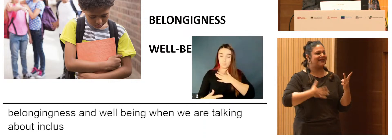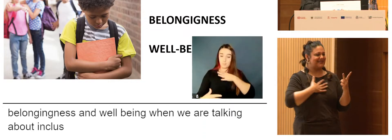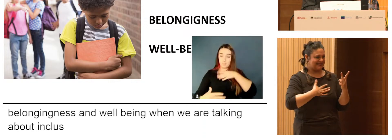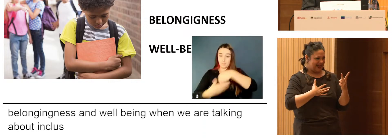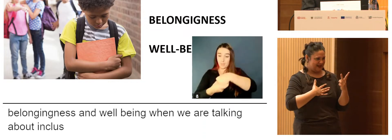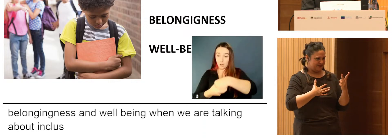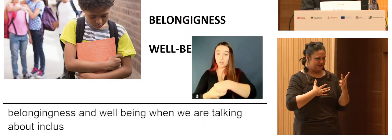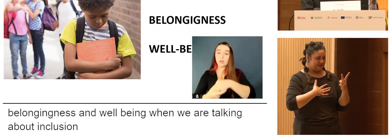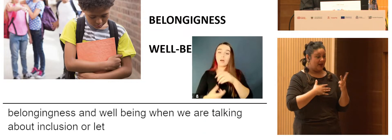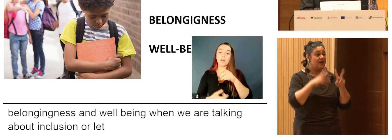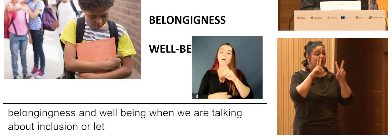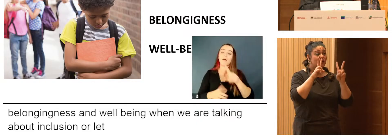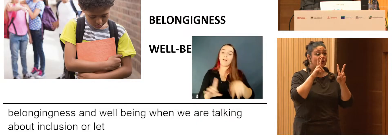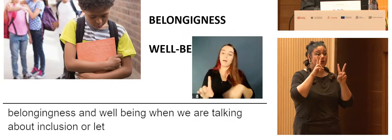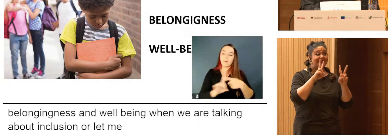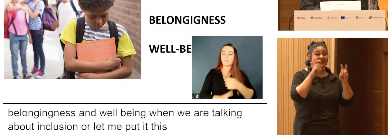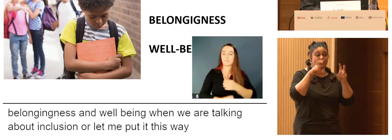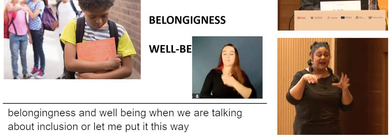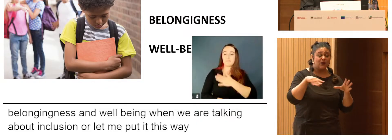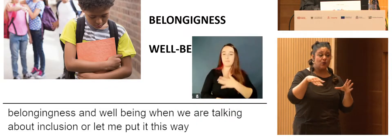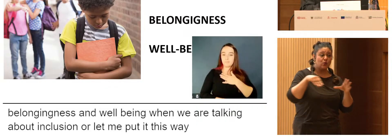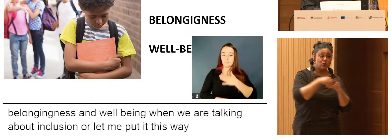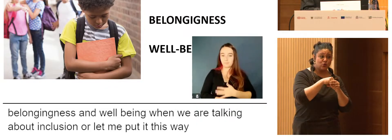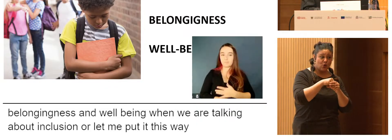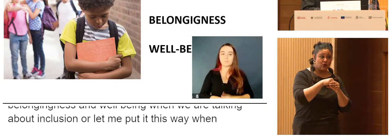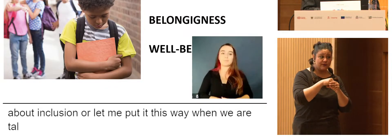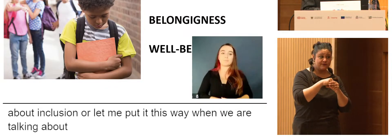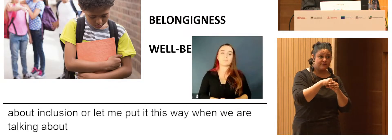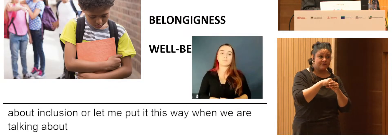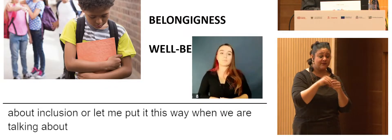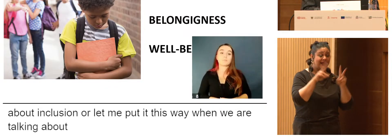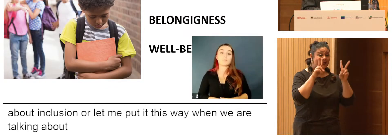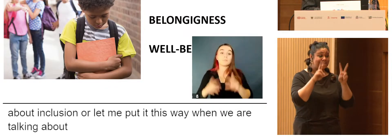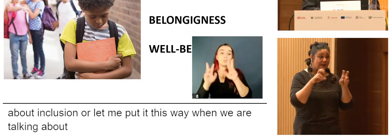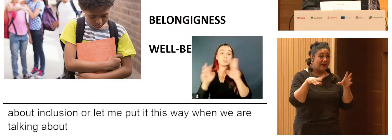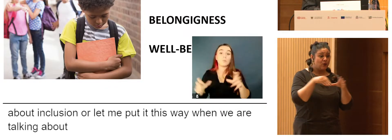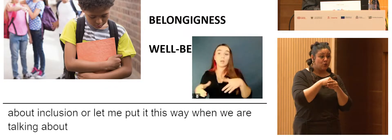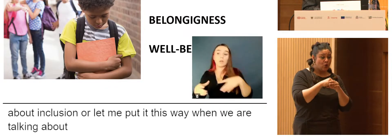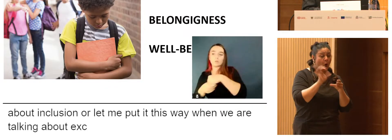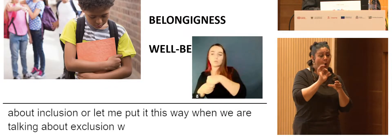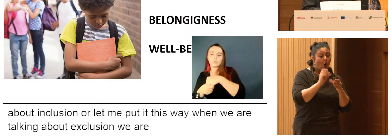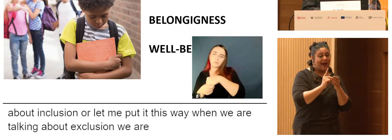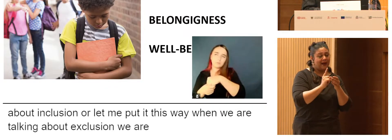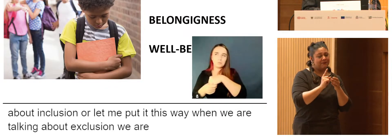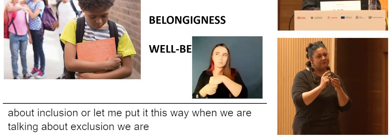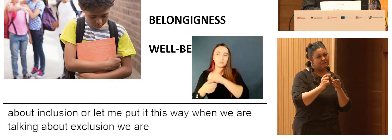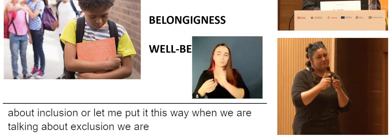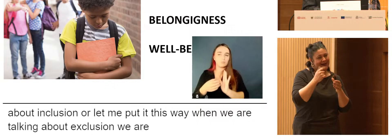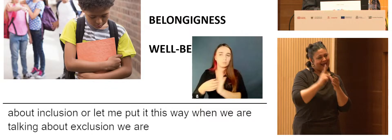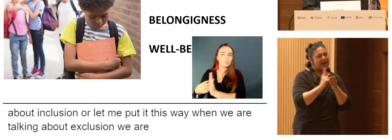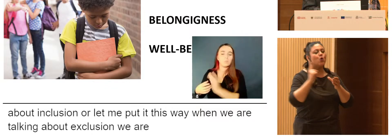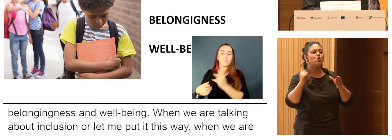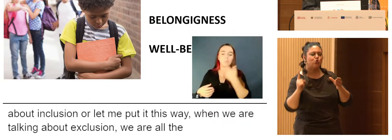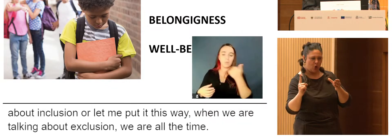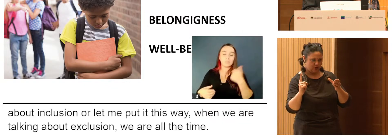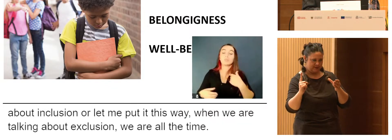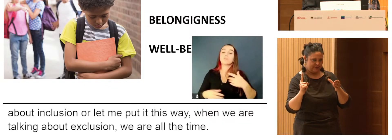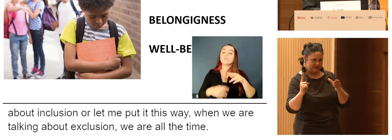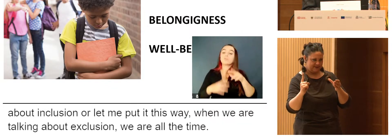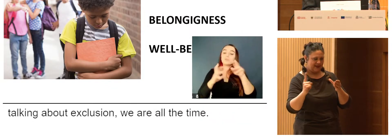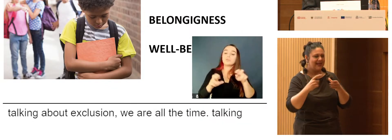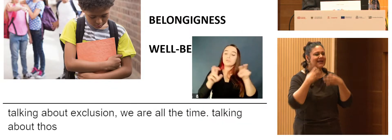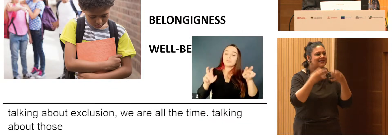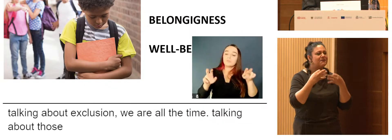or let me put it this way, when we are talking about exclusion, we are all the time talking about